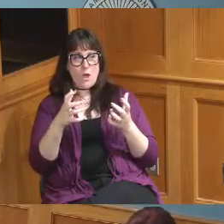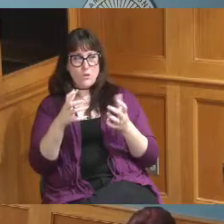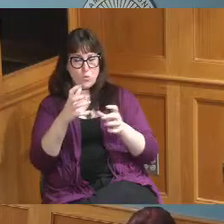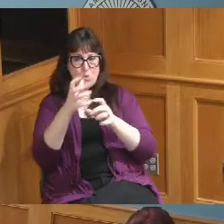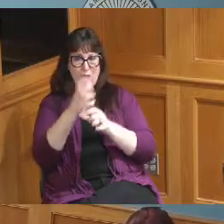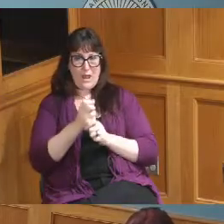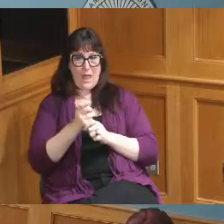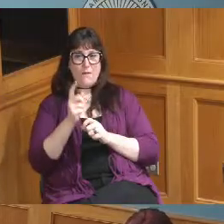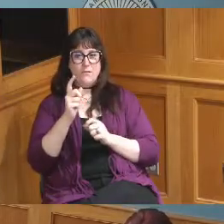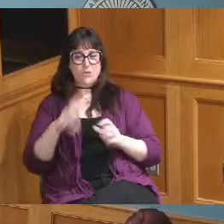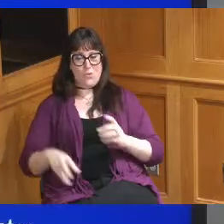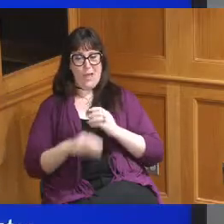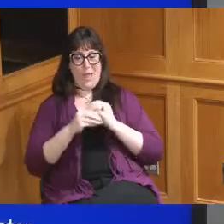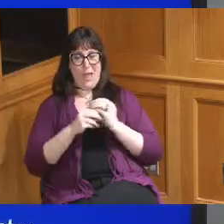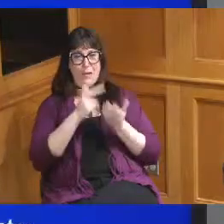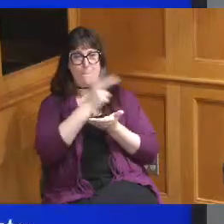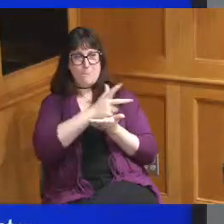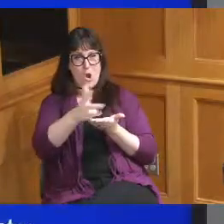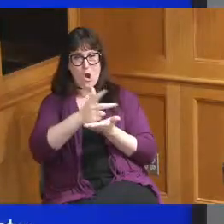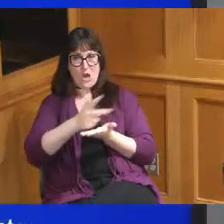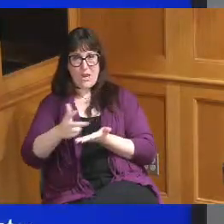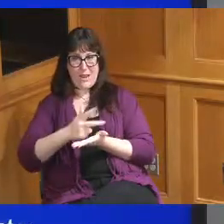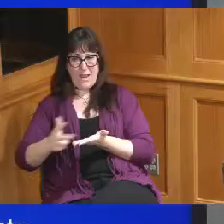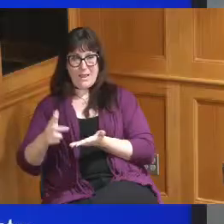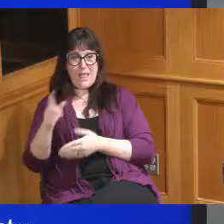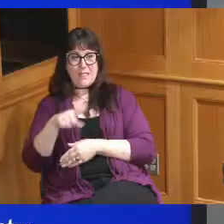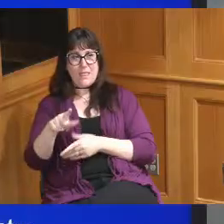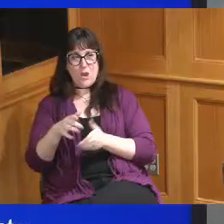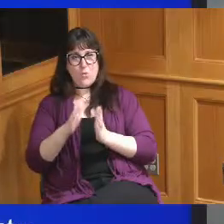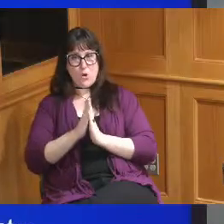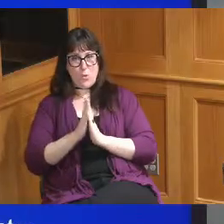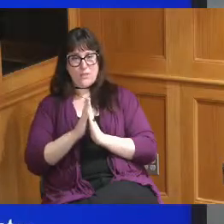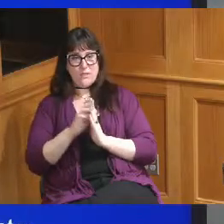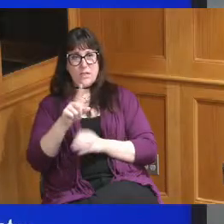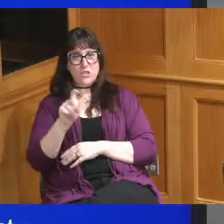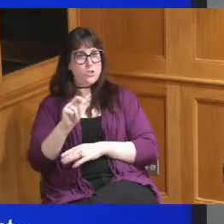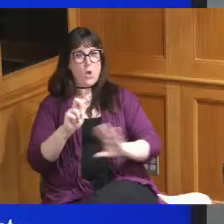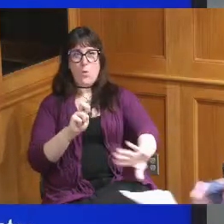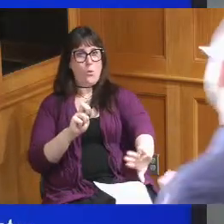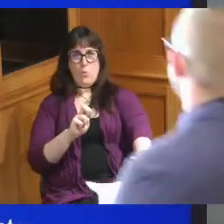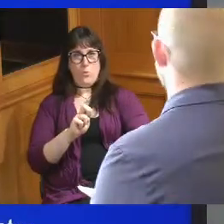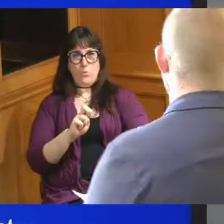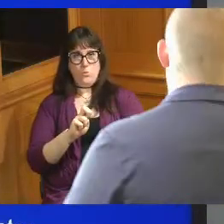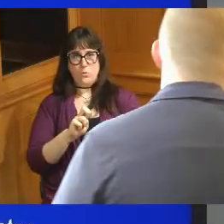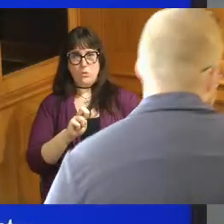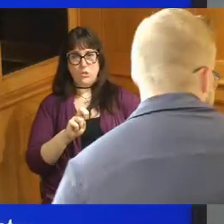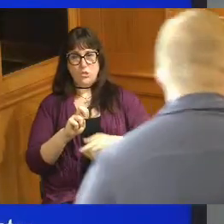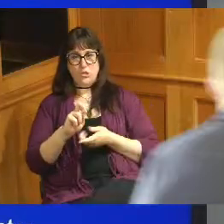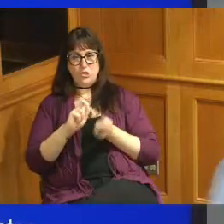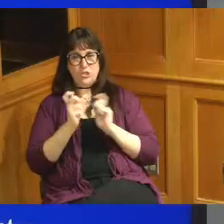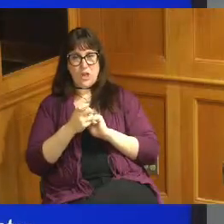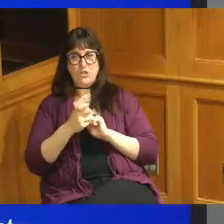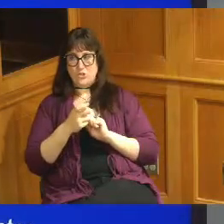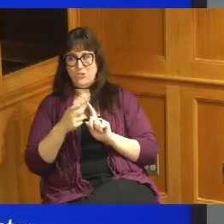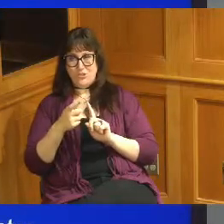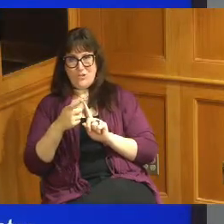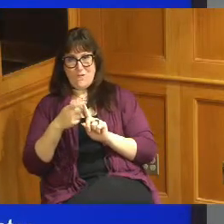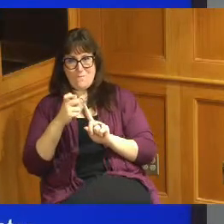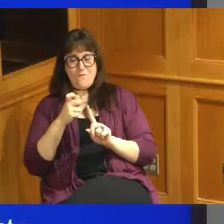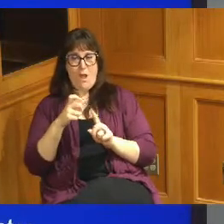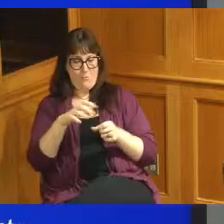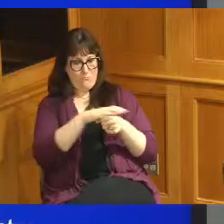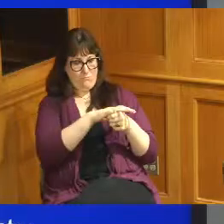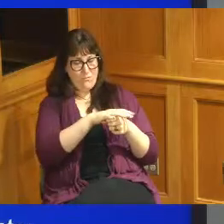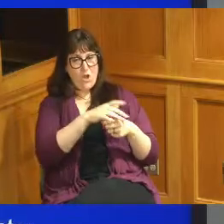have some more parking. So they are requesting a zone change from office zoning to retail zoning. This is